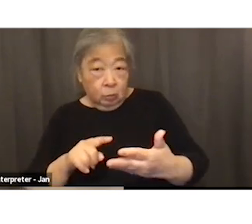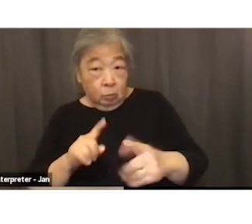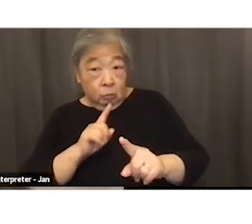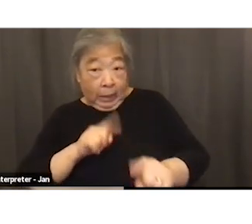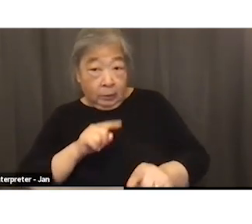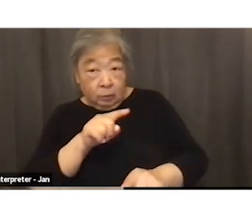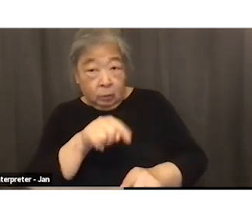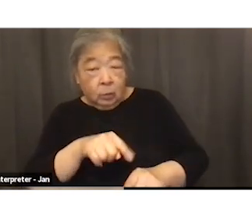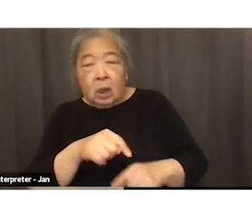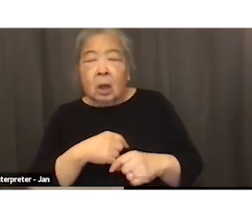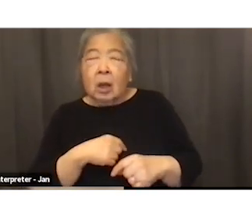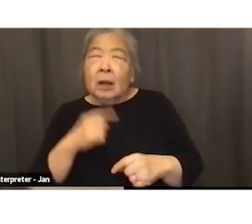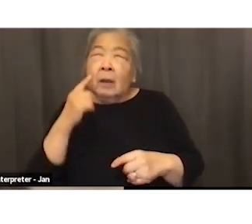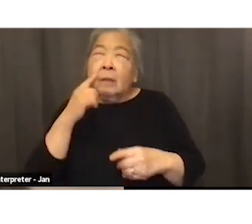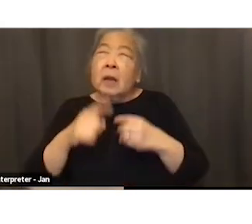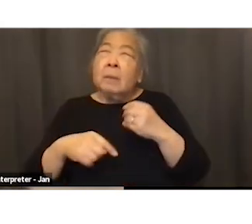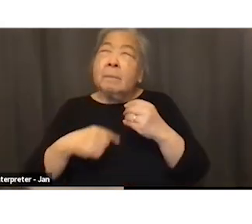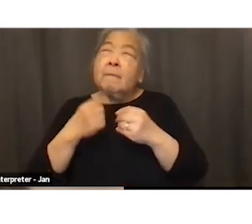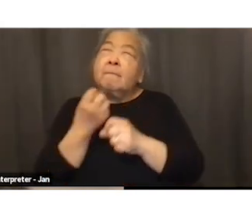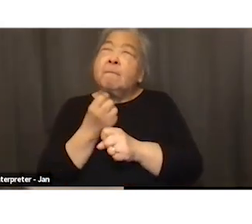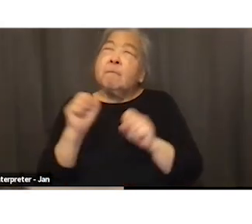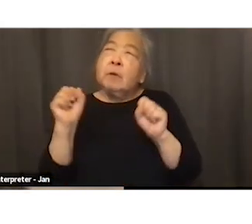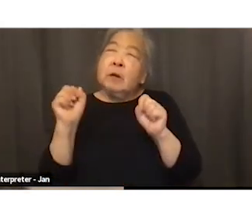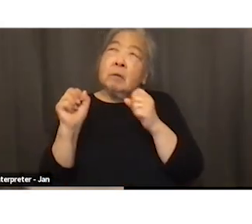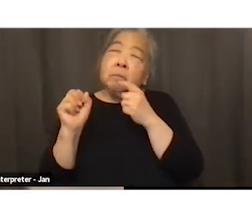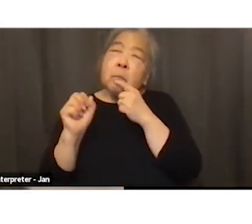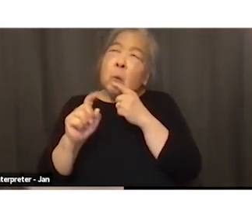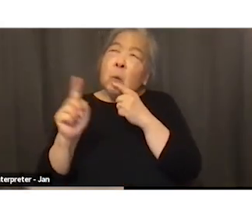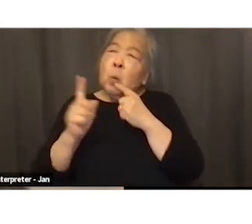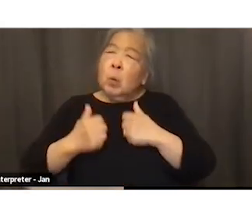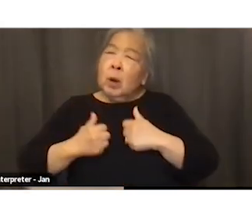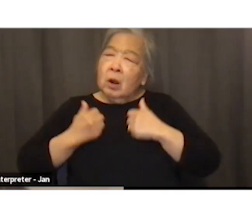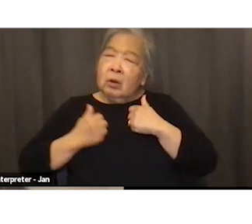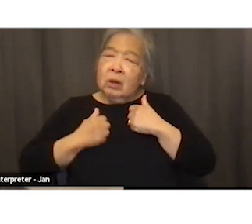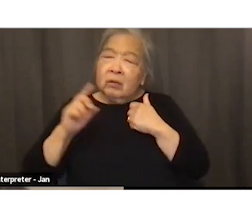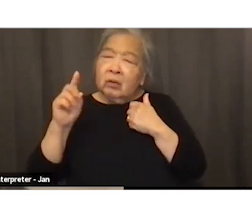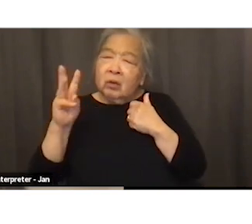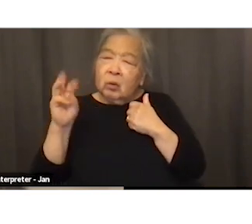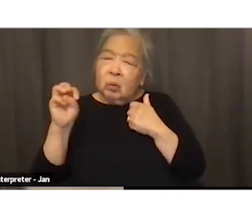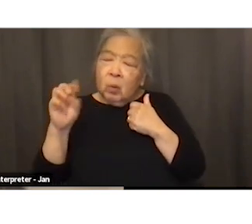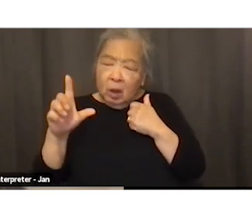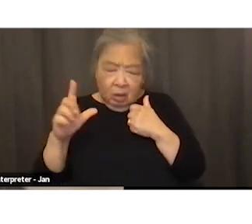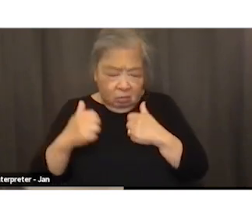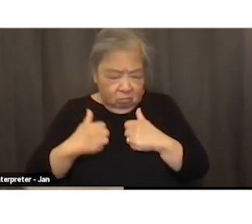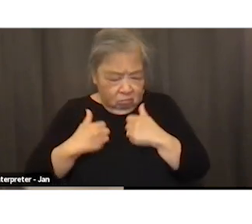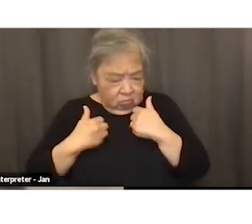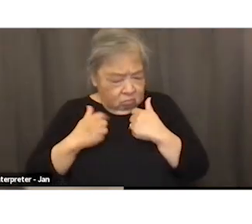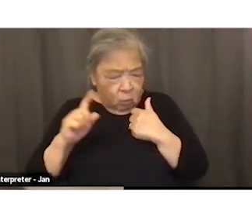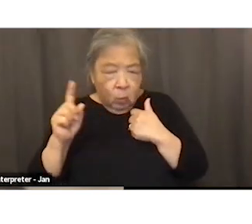Thinking about the dwelling space of freedom, does it have a dwelling space? And that question came